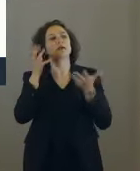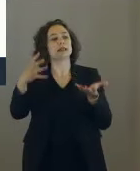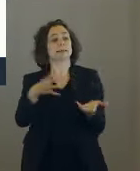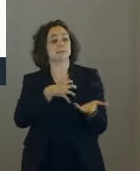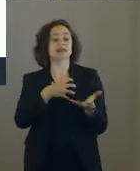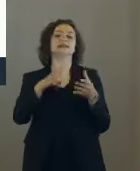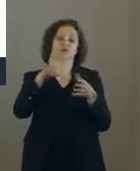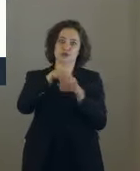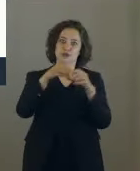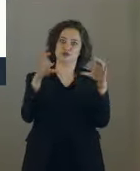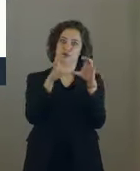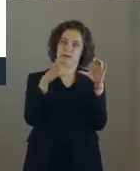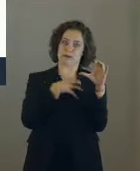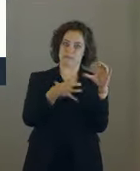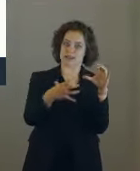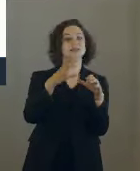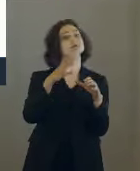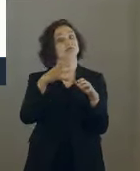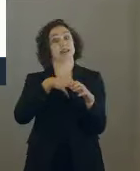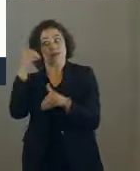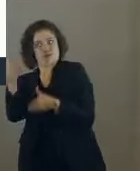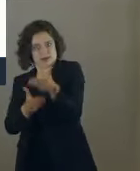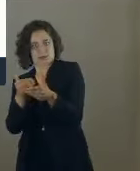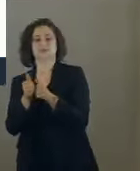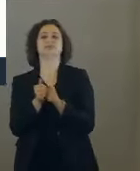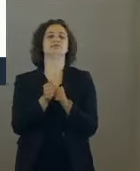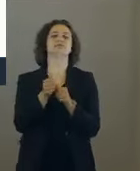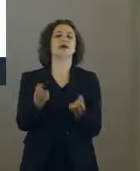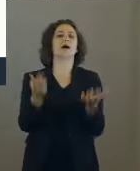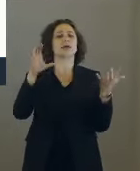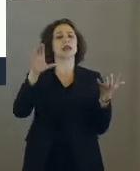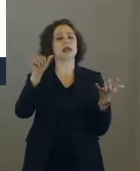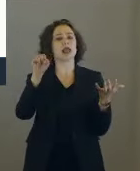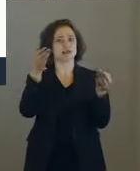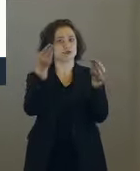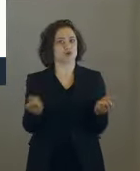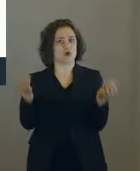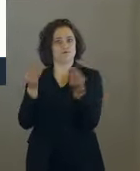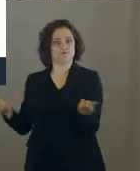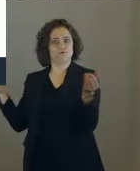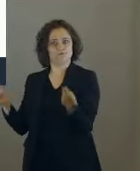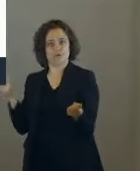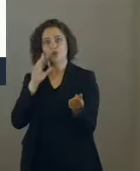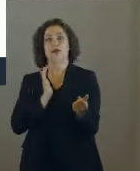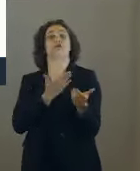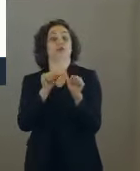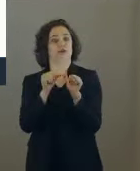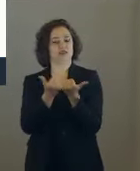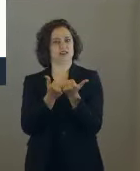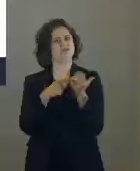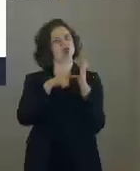certified complaints and all our complaints processed, and the number of case issues that are being resolved for our agency, showing the work that we